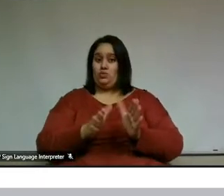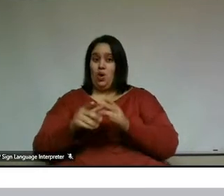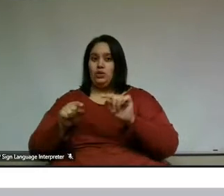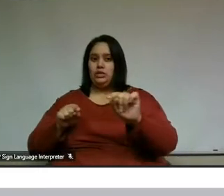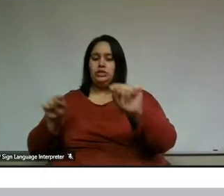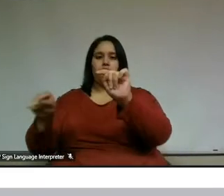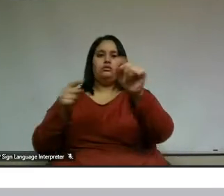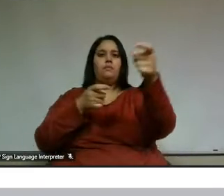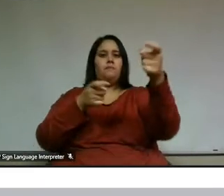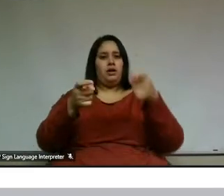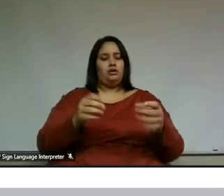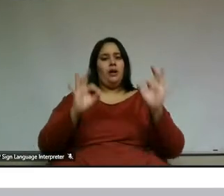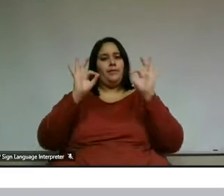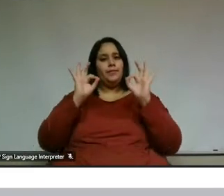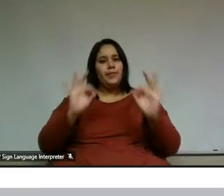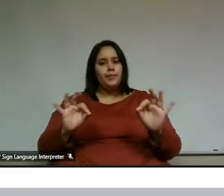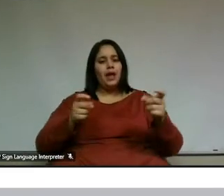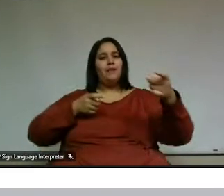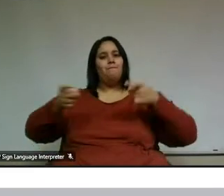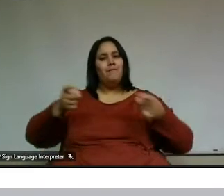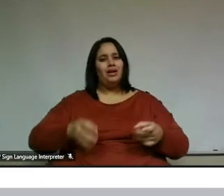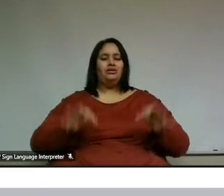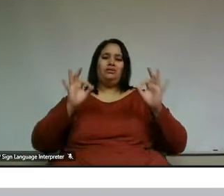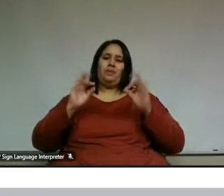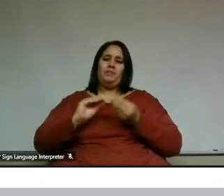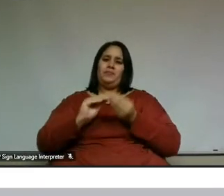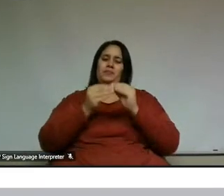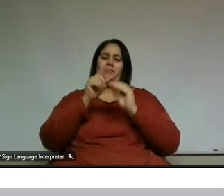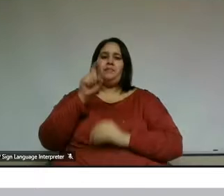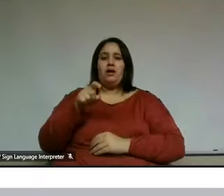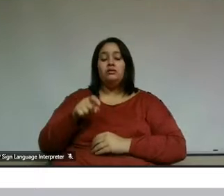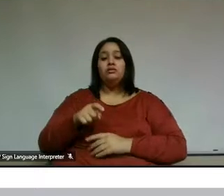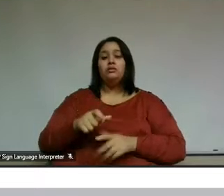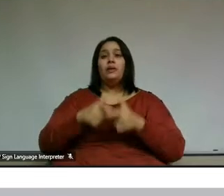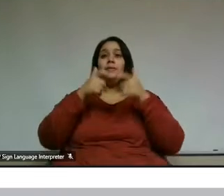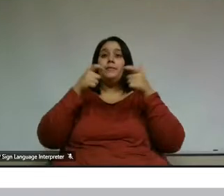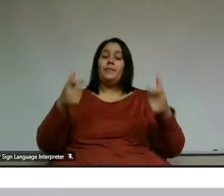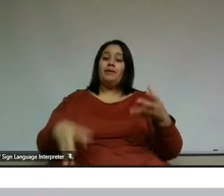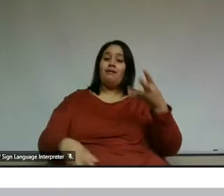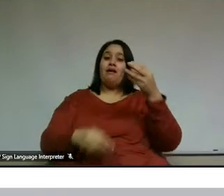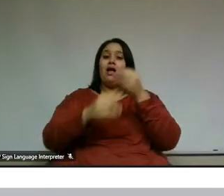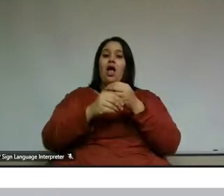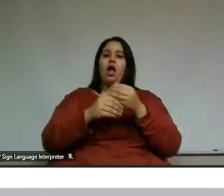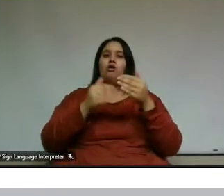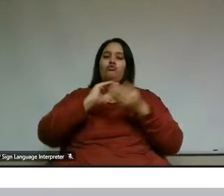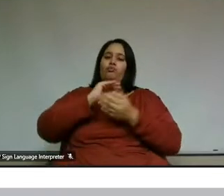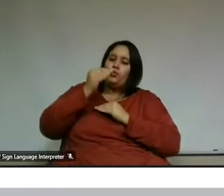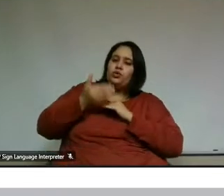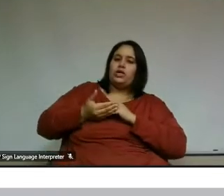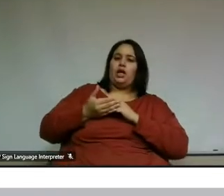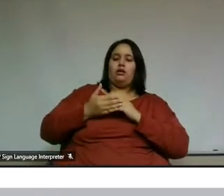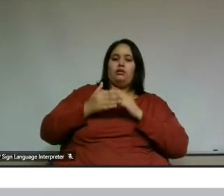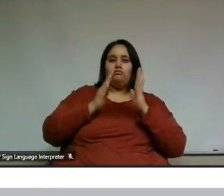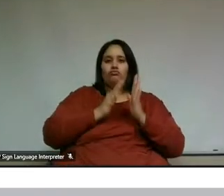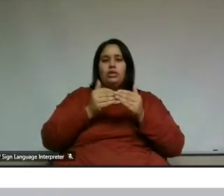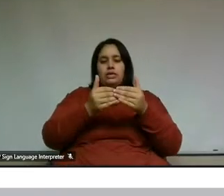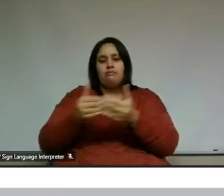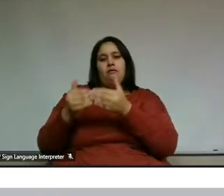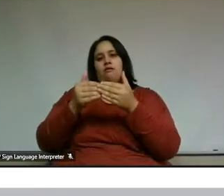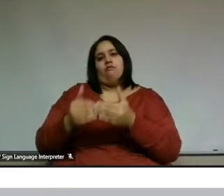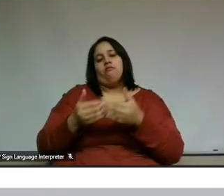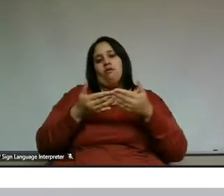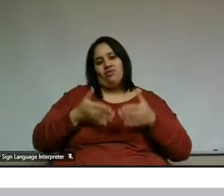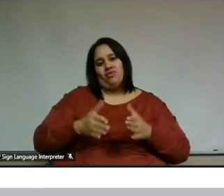maintained, managed, and with a big emphasis on the preservation of the roads as opposed to the construction of